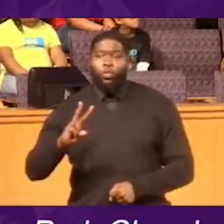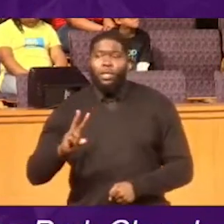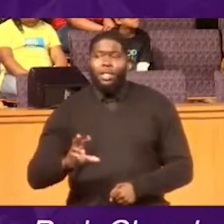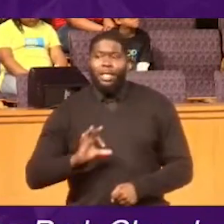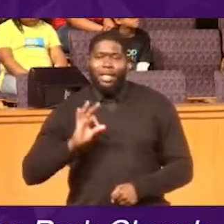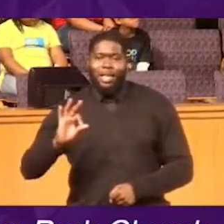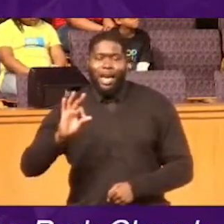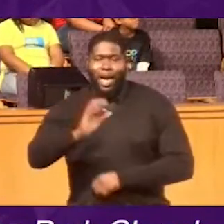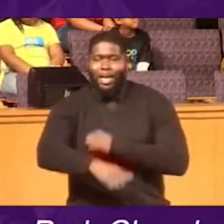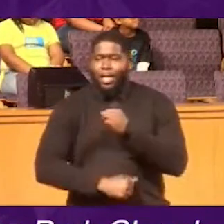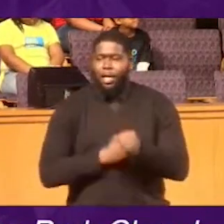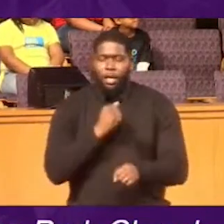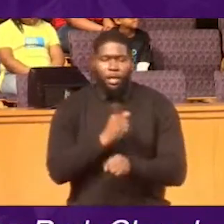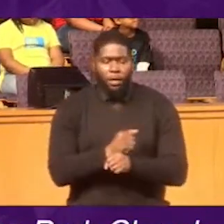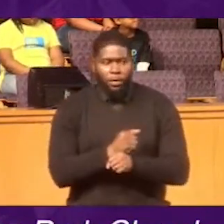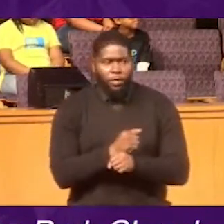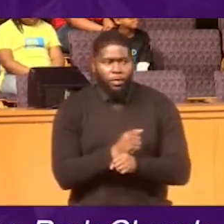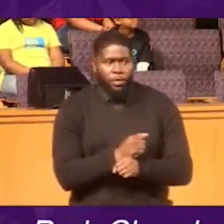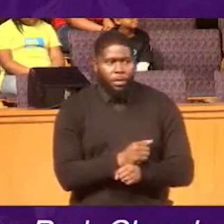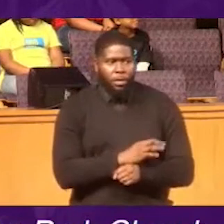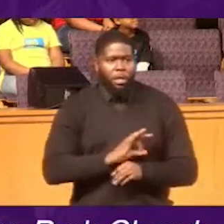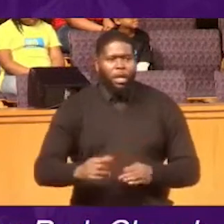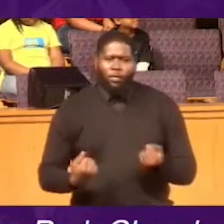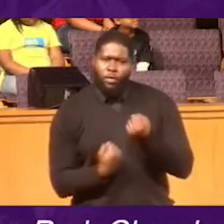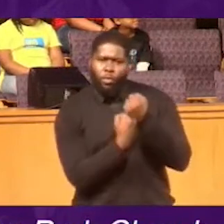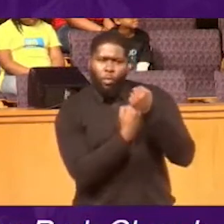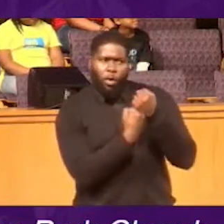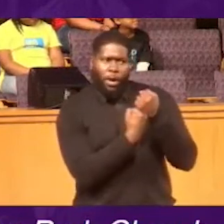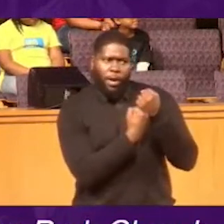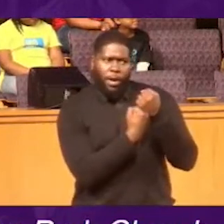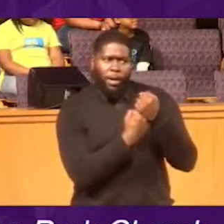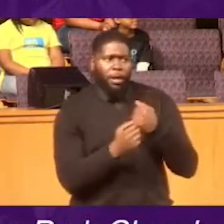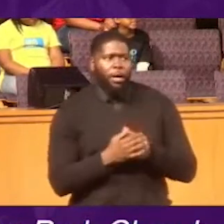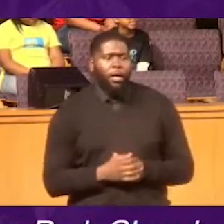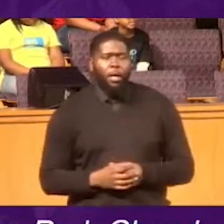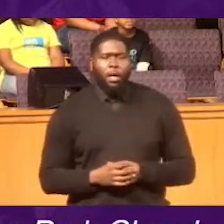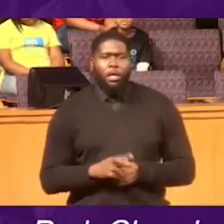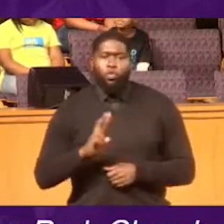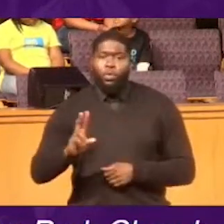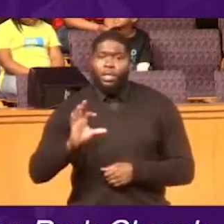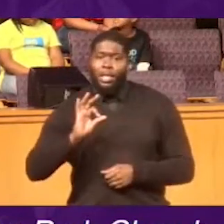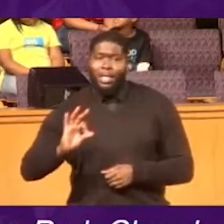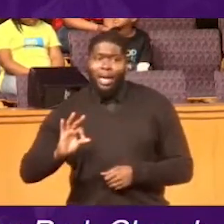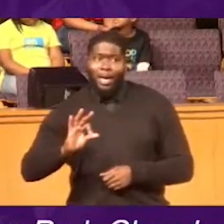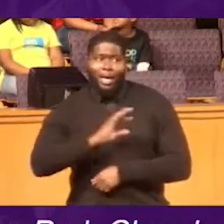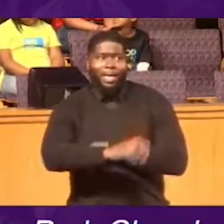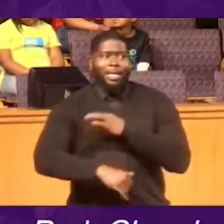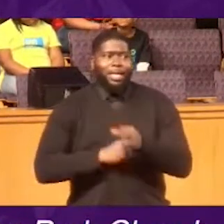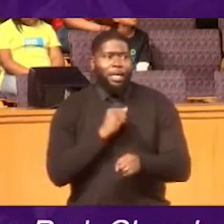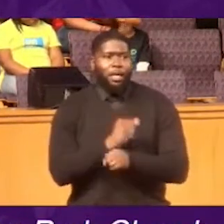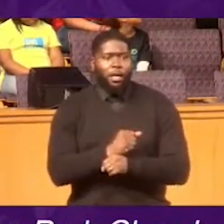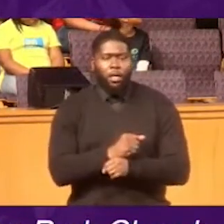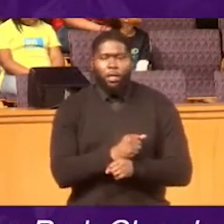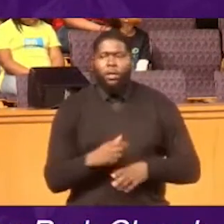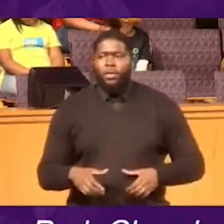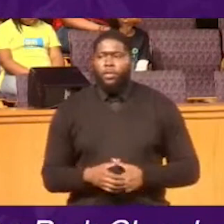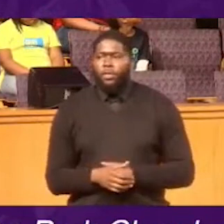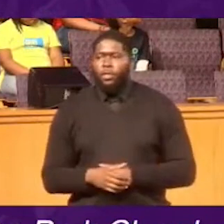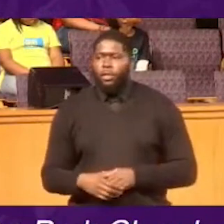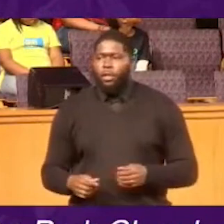29 years of support. 29 years of